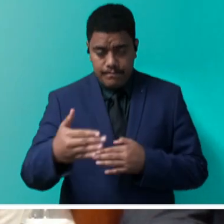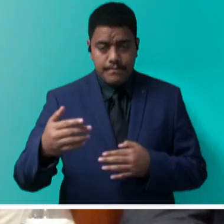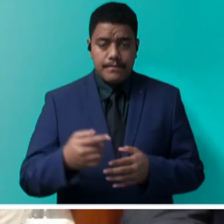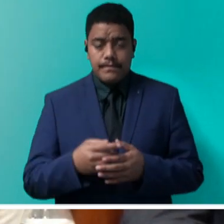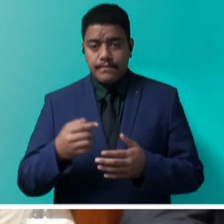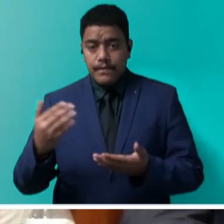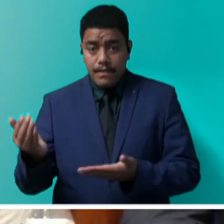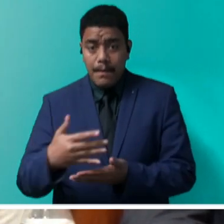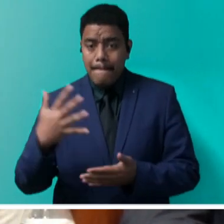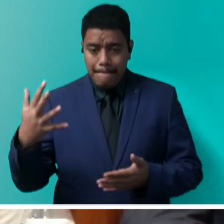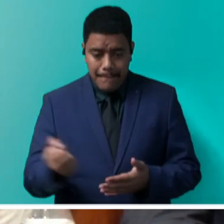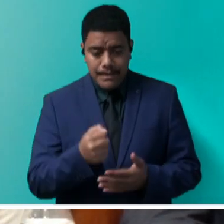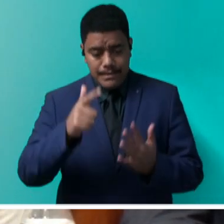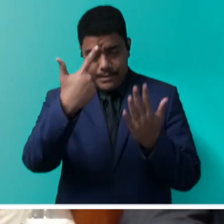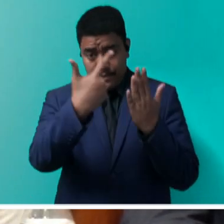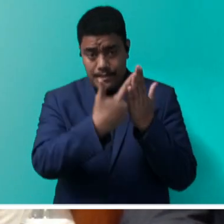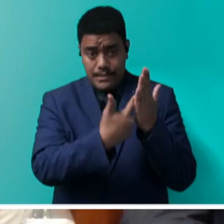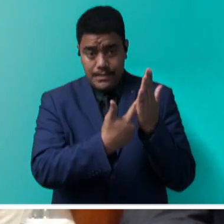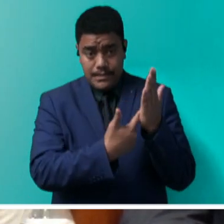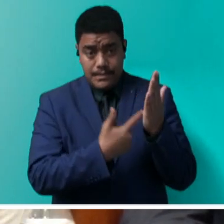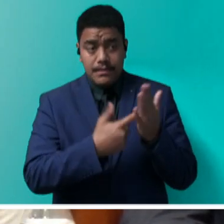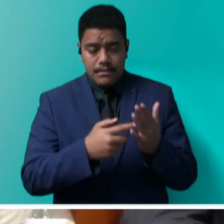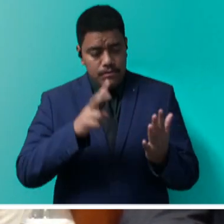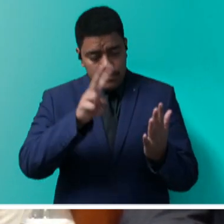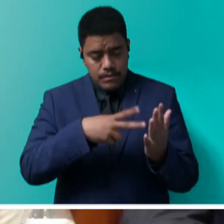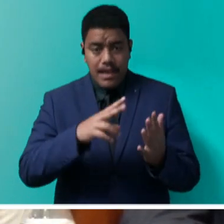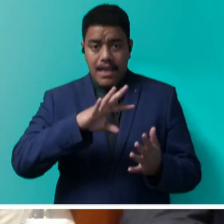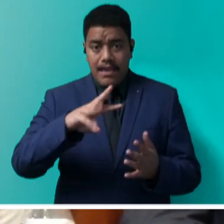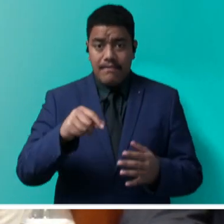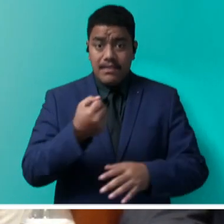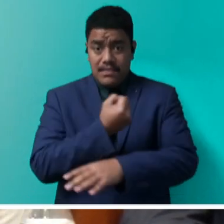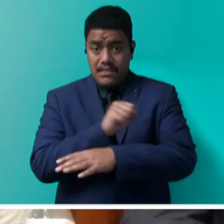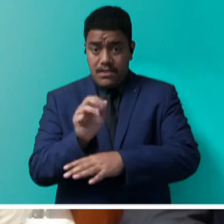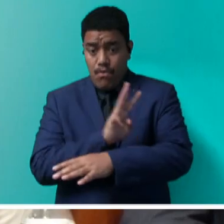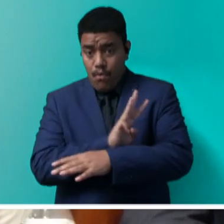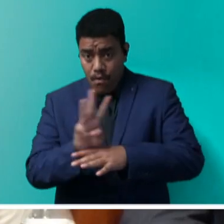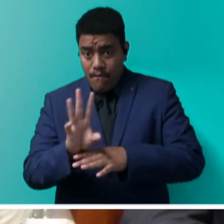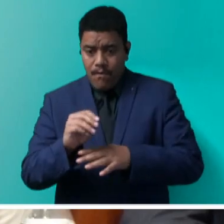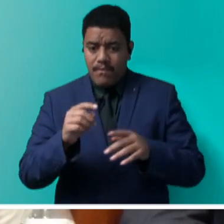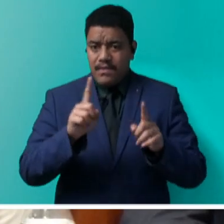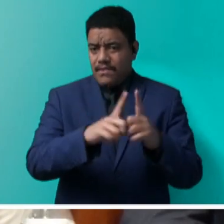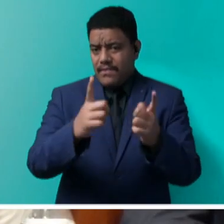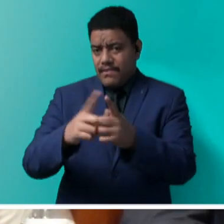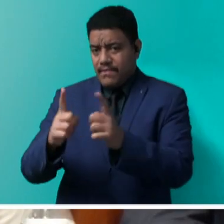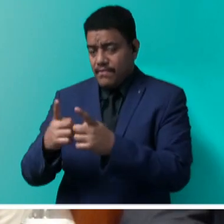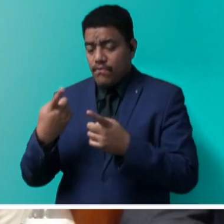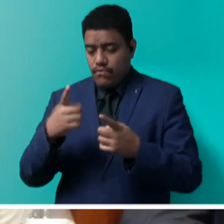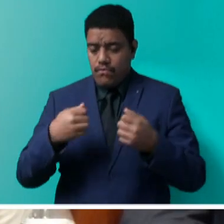comprehensive master list to track every seawall request from initial scoping to